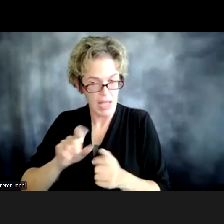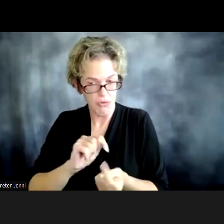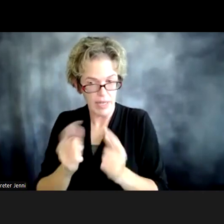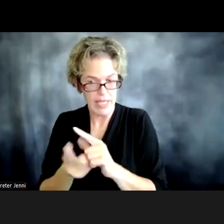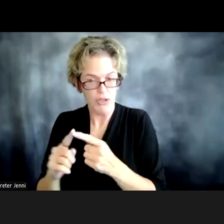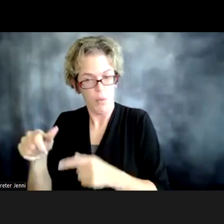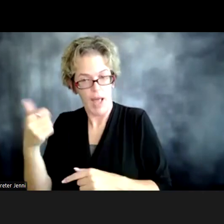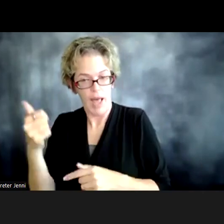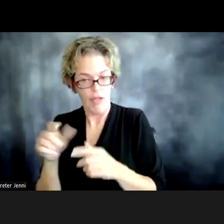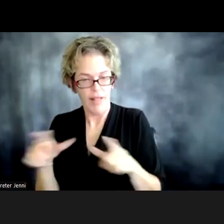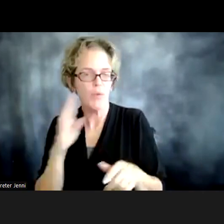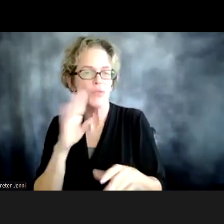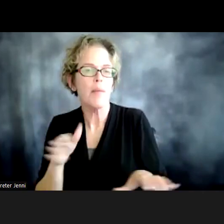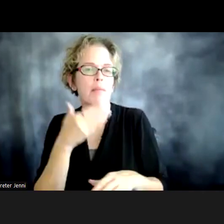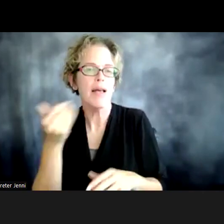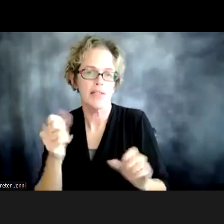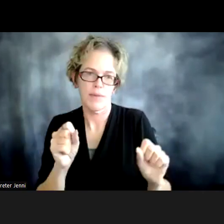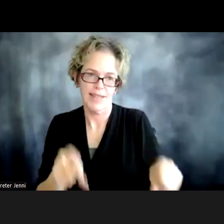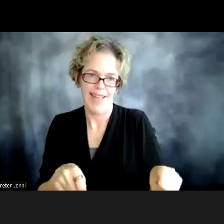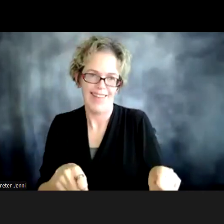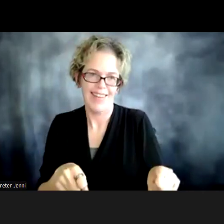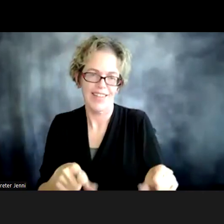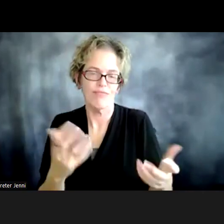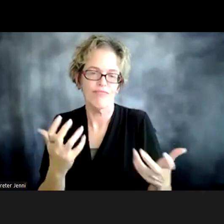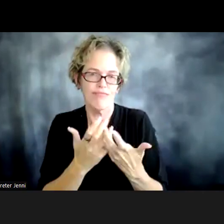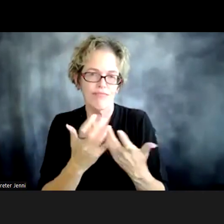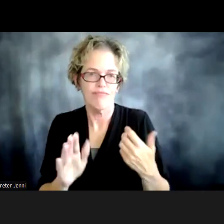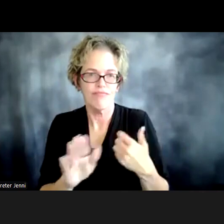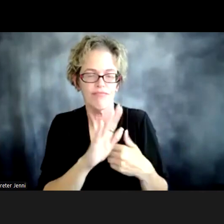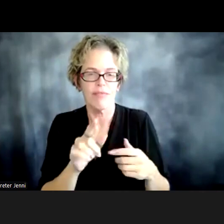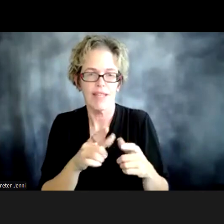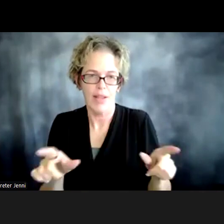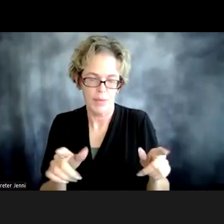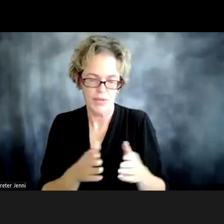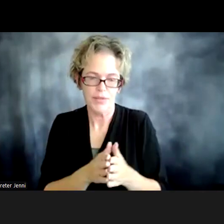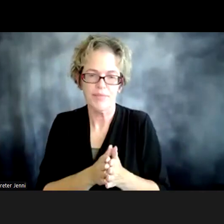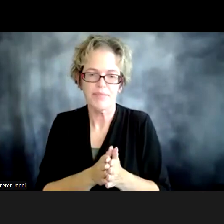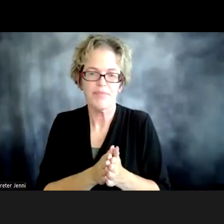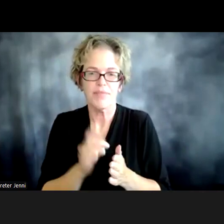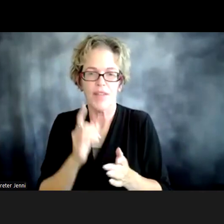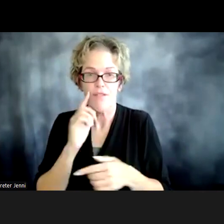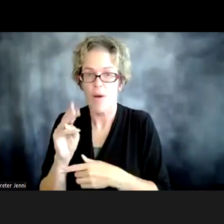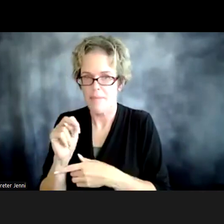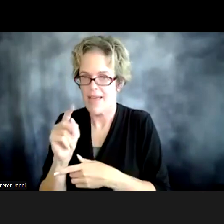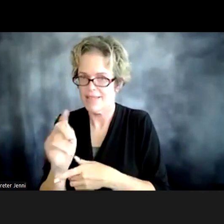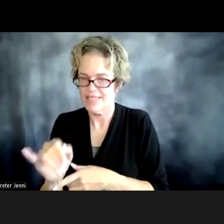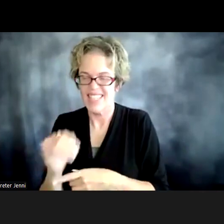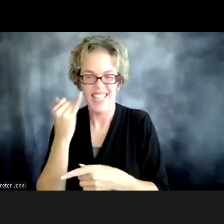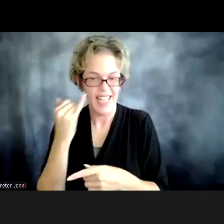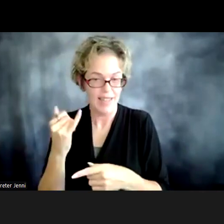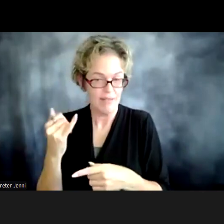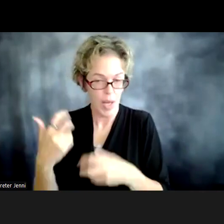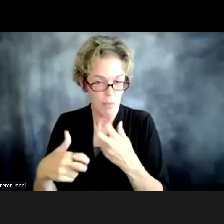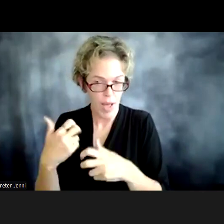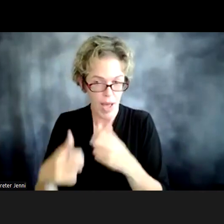and we'll do our best to accommodate translating the Mentimeter. If there is a problem with that, I think we'll figure